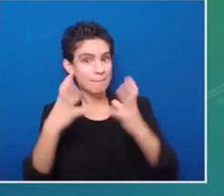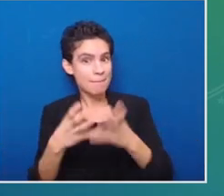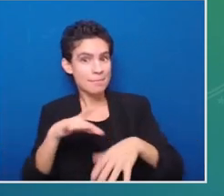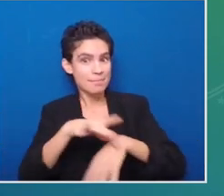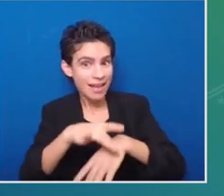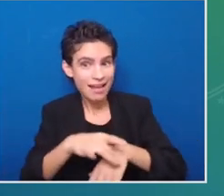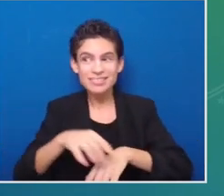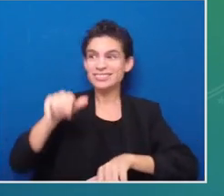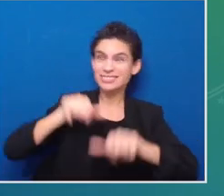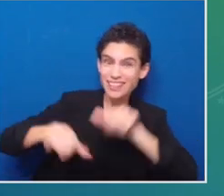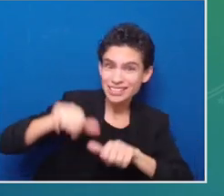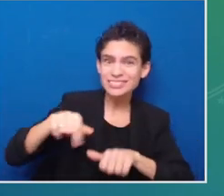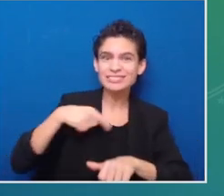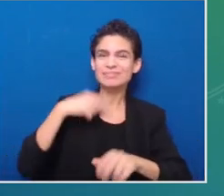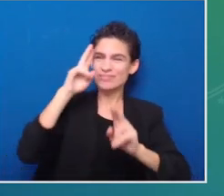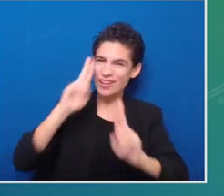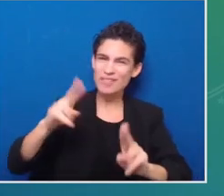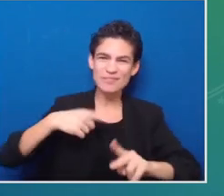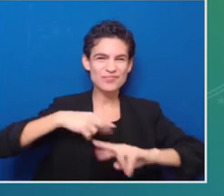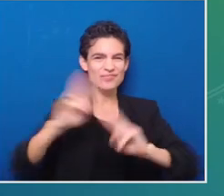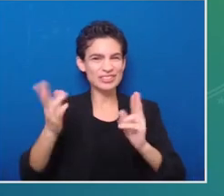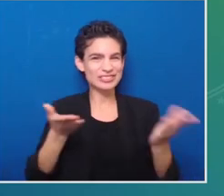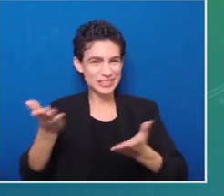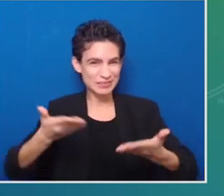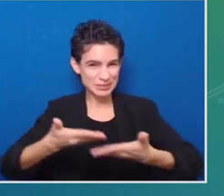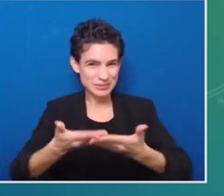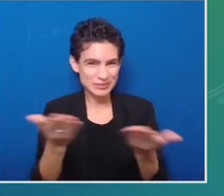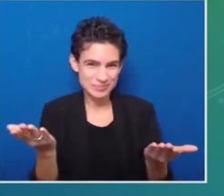and ready to serve. Thank you again.